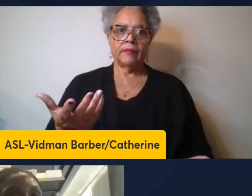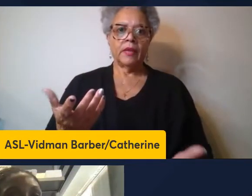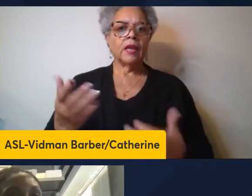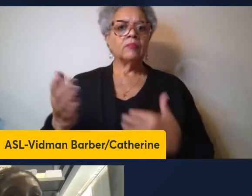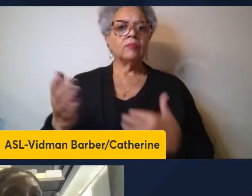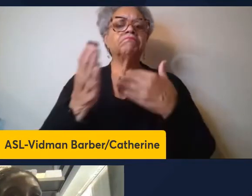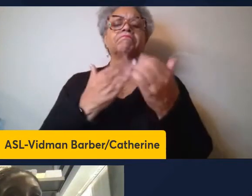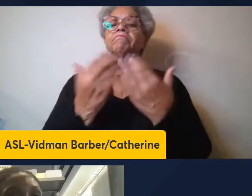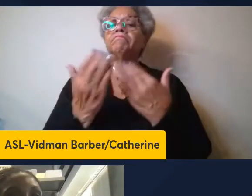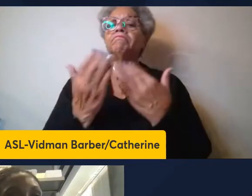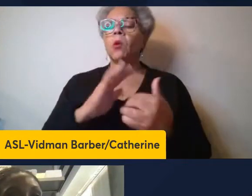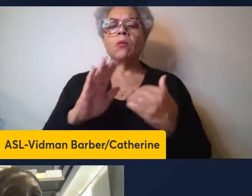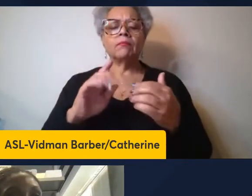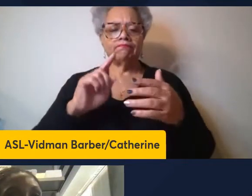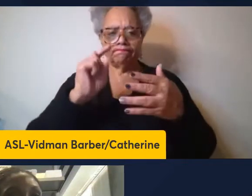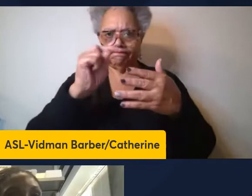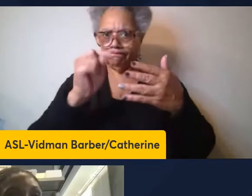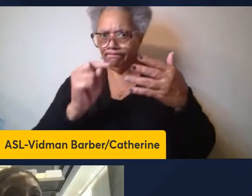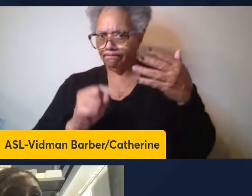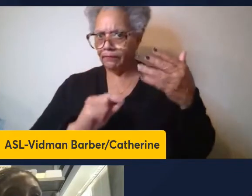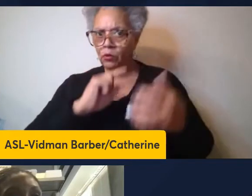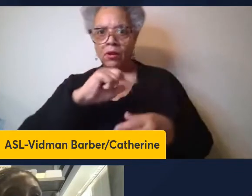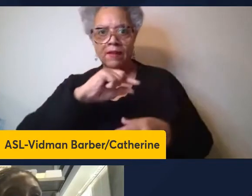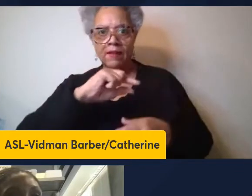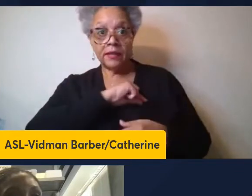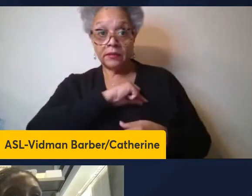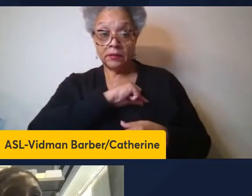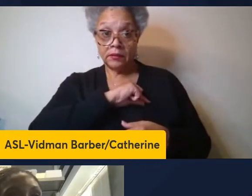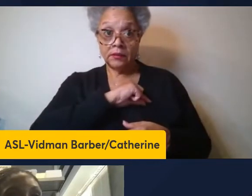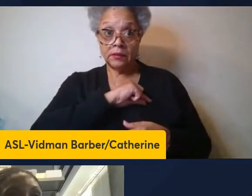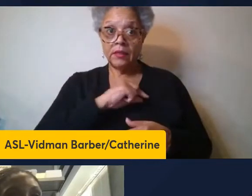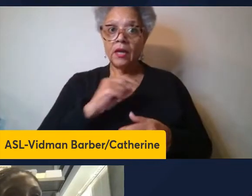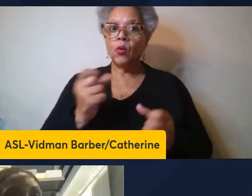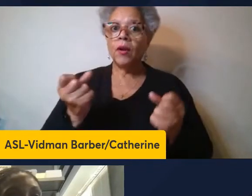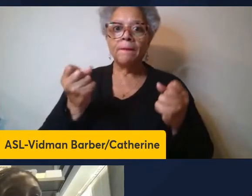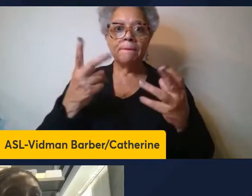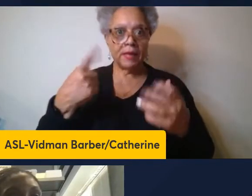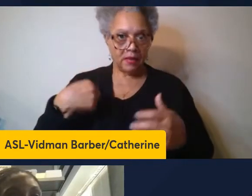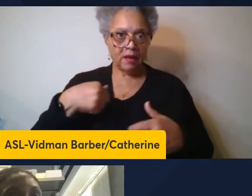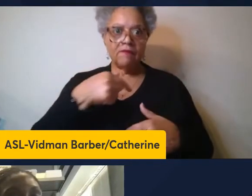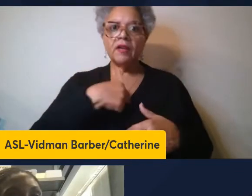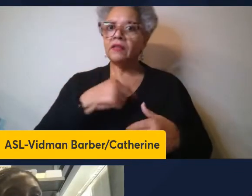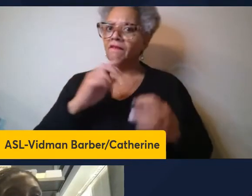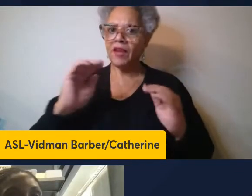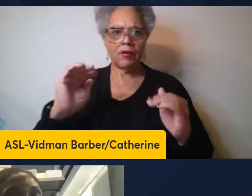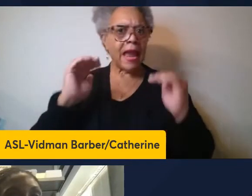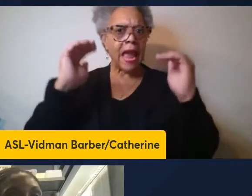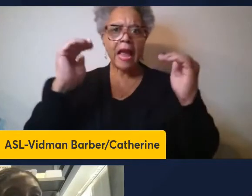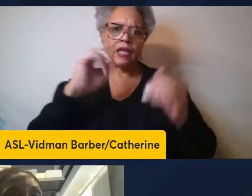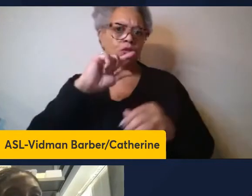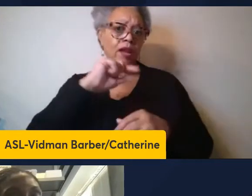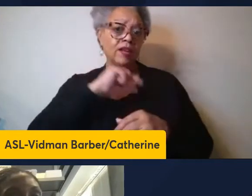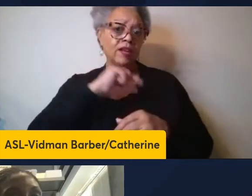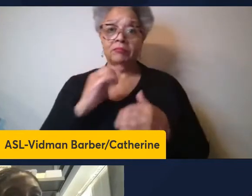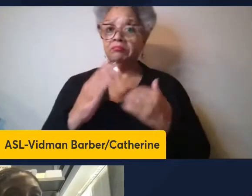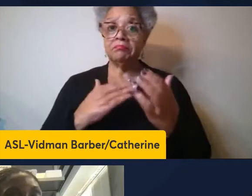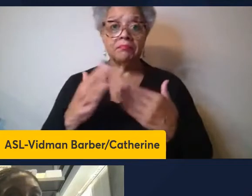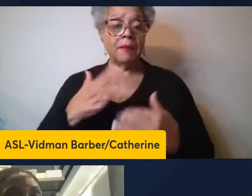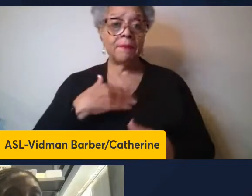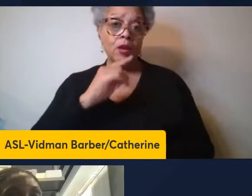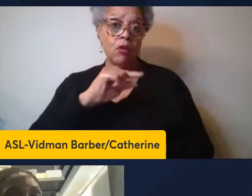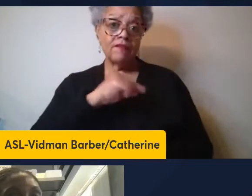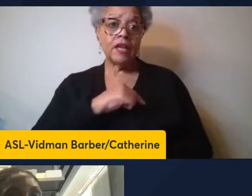all my qualifications, and I'm, we're, a lot of us are very highly qualified here. In spite of my qualifications, you're going